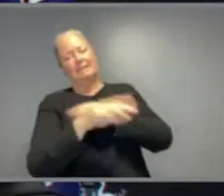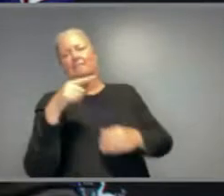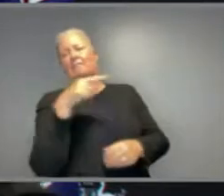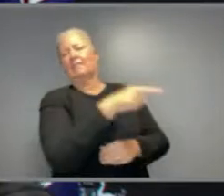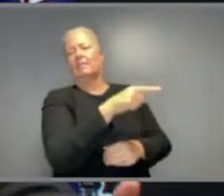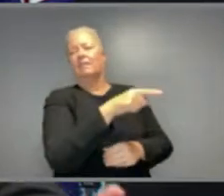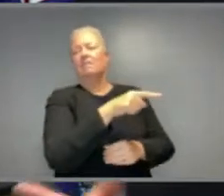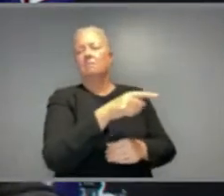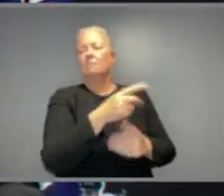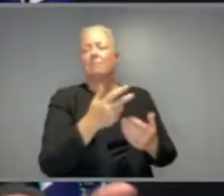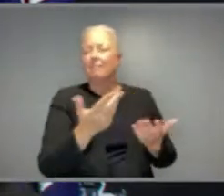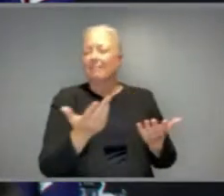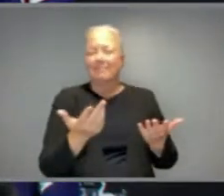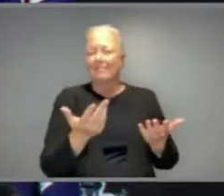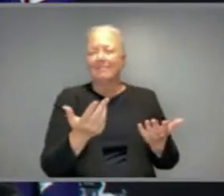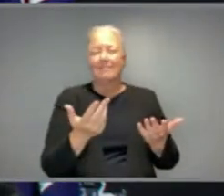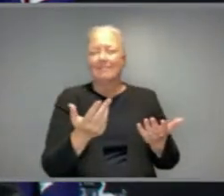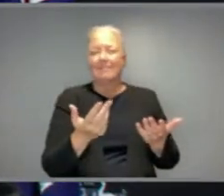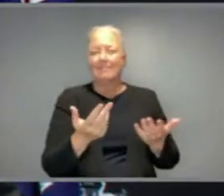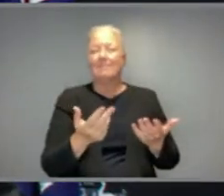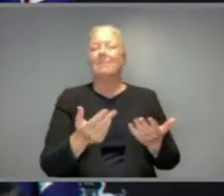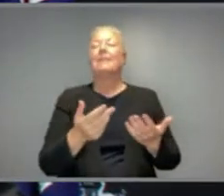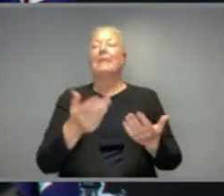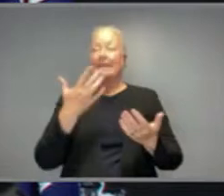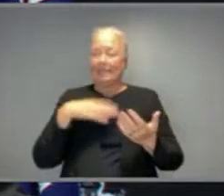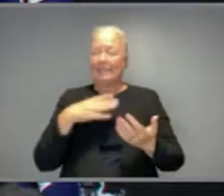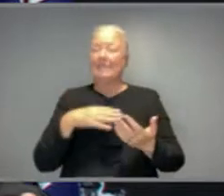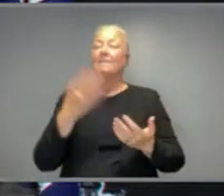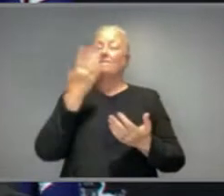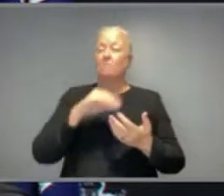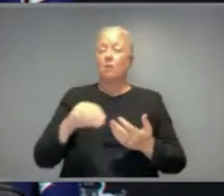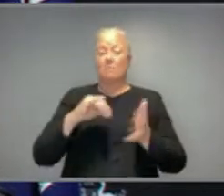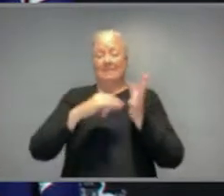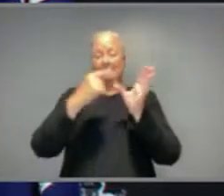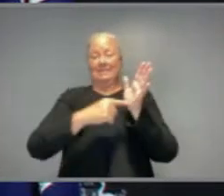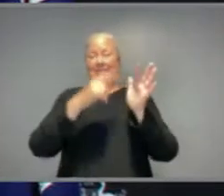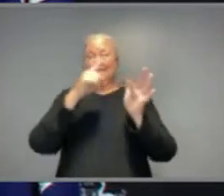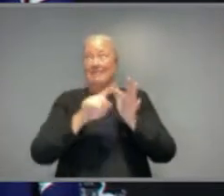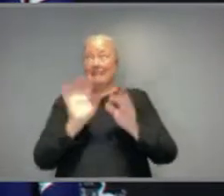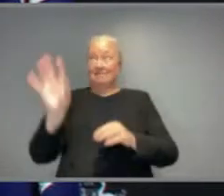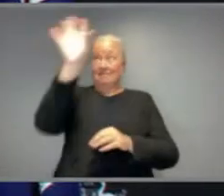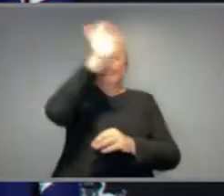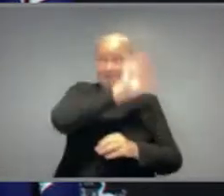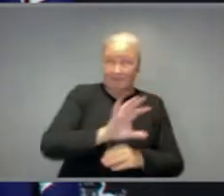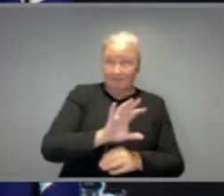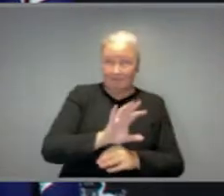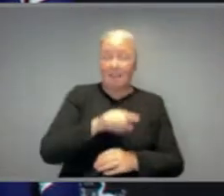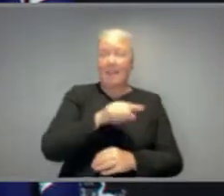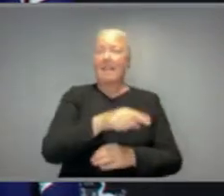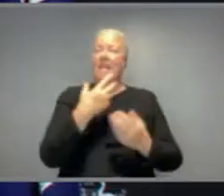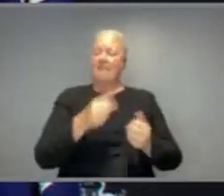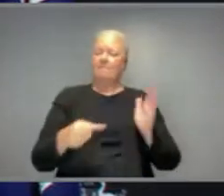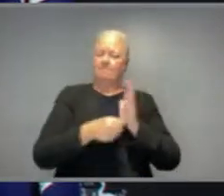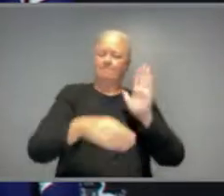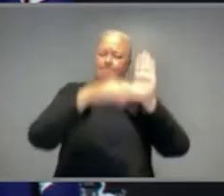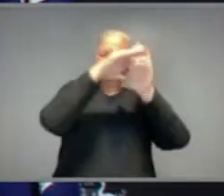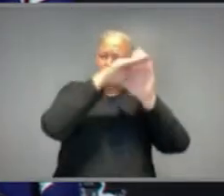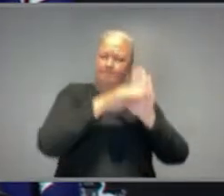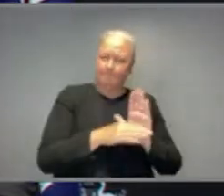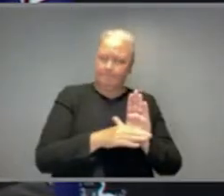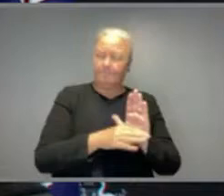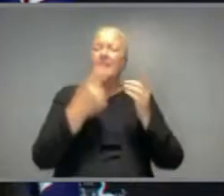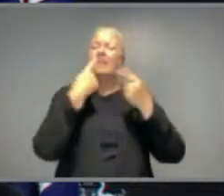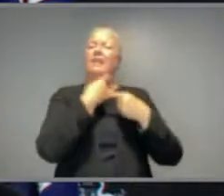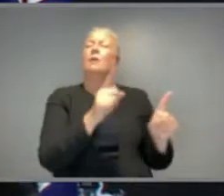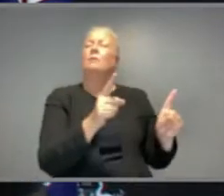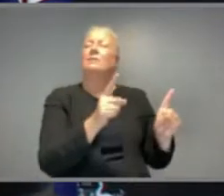What has to happen is state public health orders to support those issues legally. Similarly,